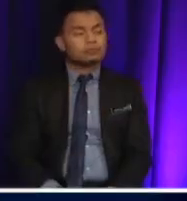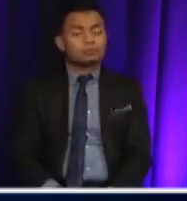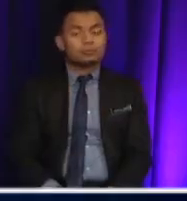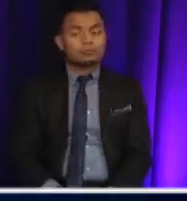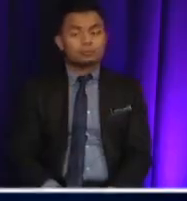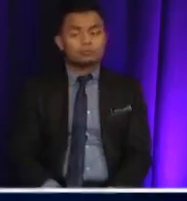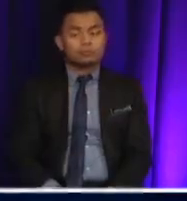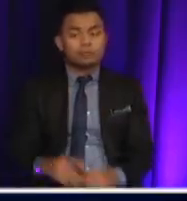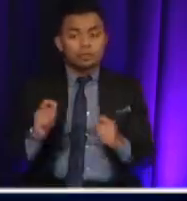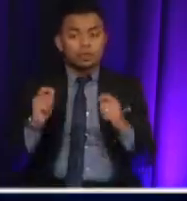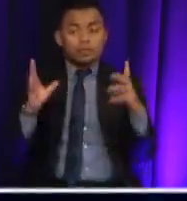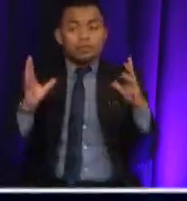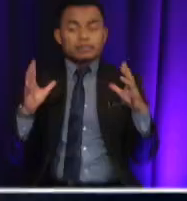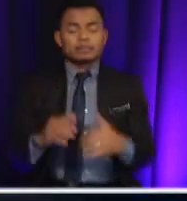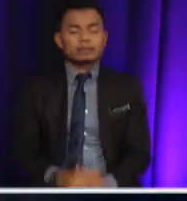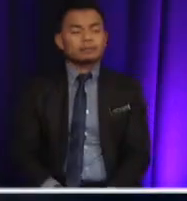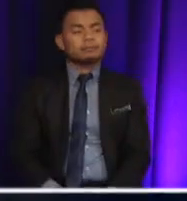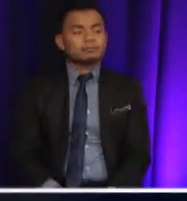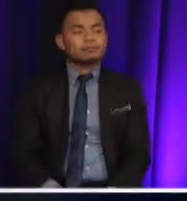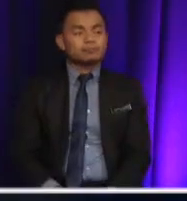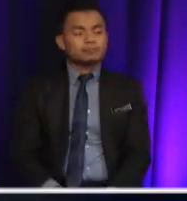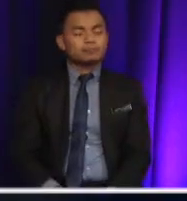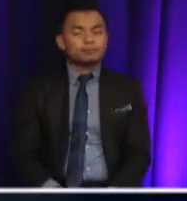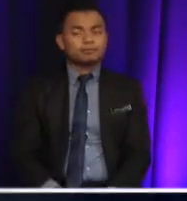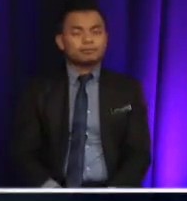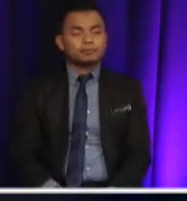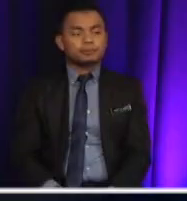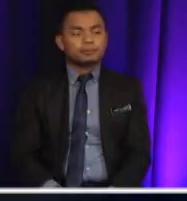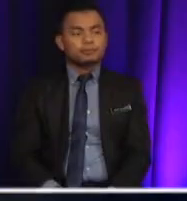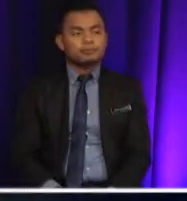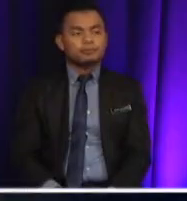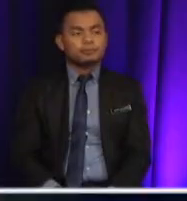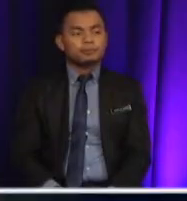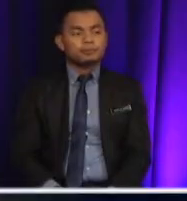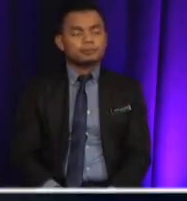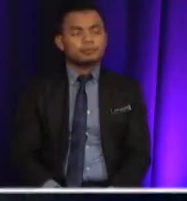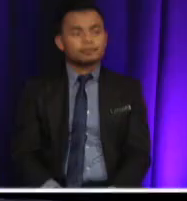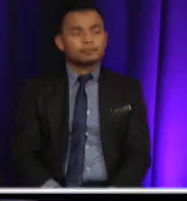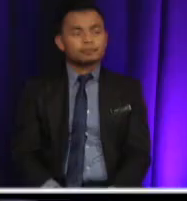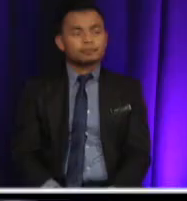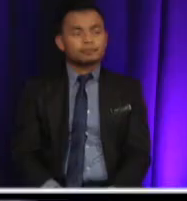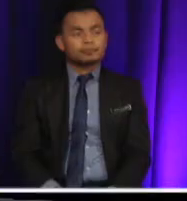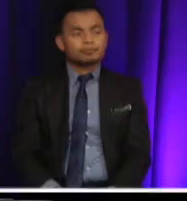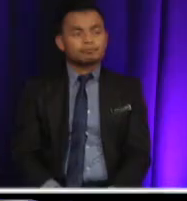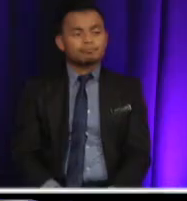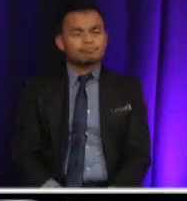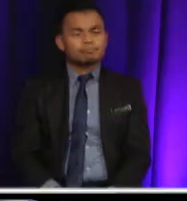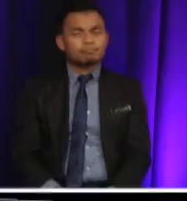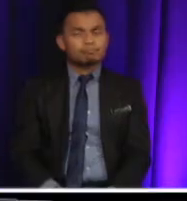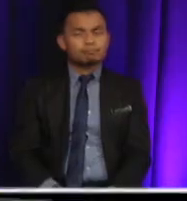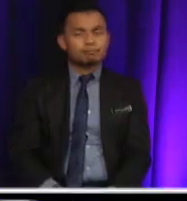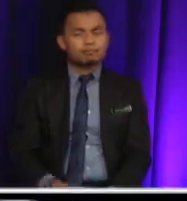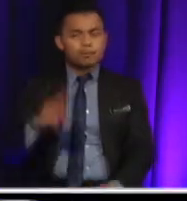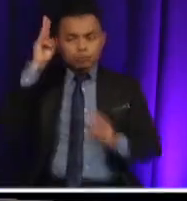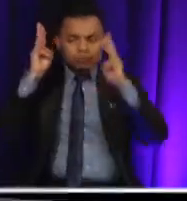shocking emoji. Yes, shocked Right? emoji, Am I right, yes. pupils? Yeah. All right. This is a bit of a worried,